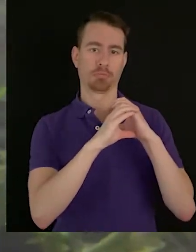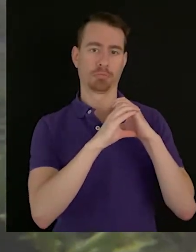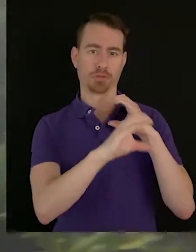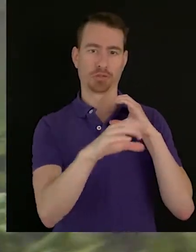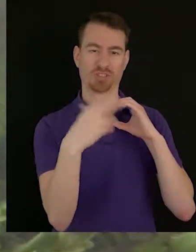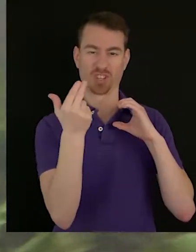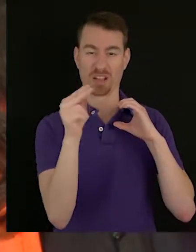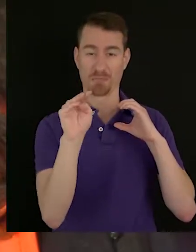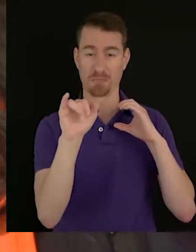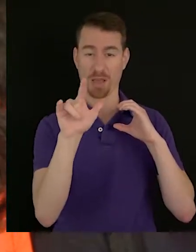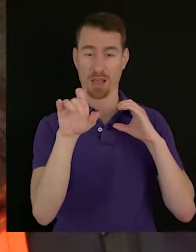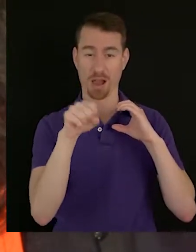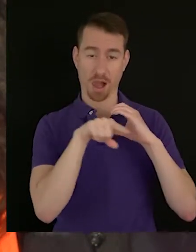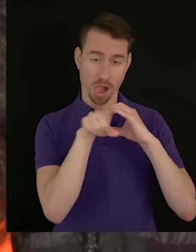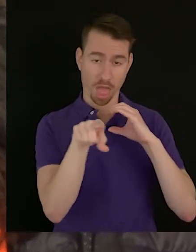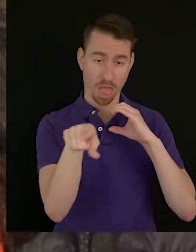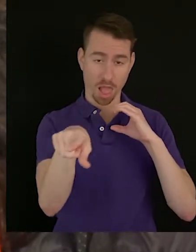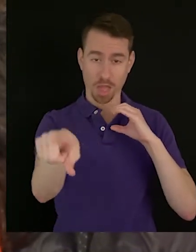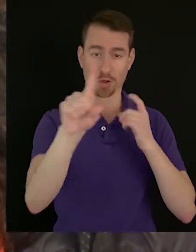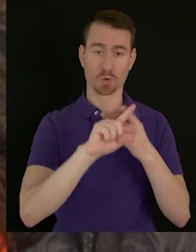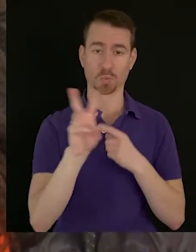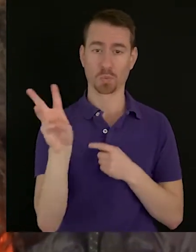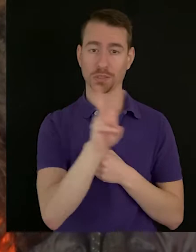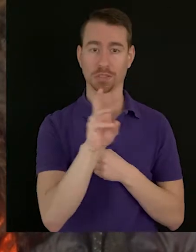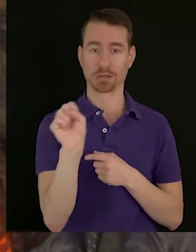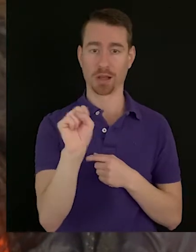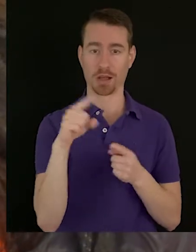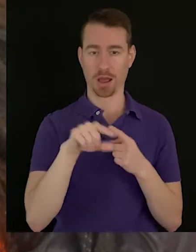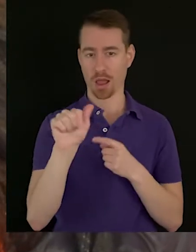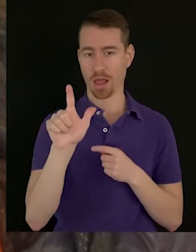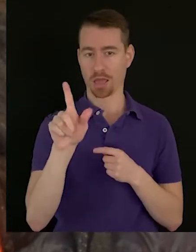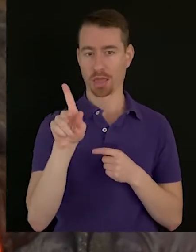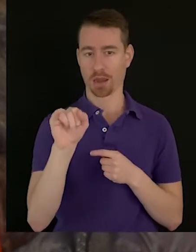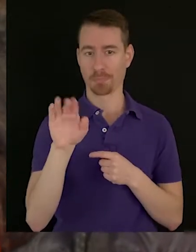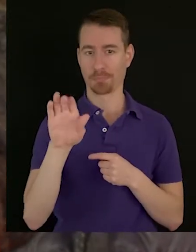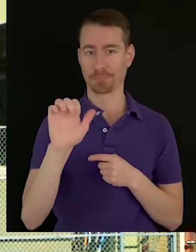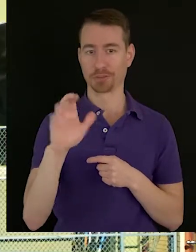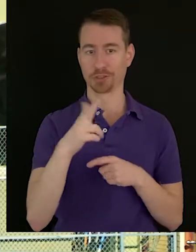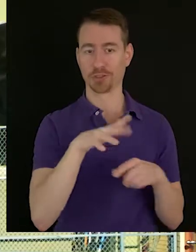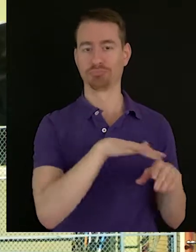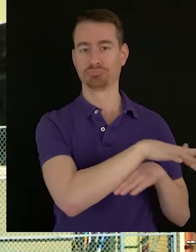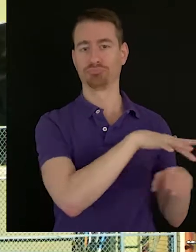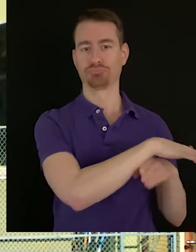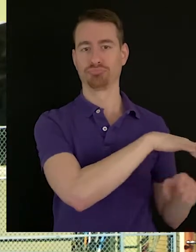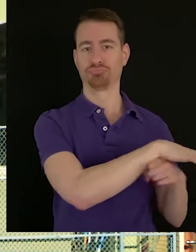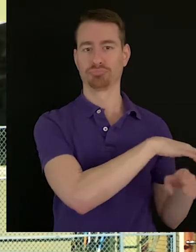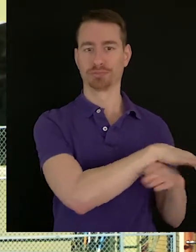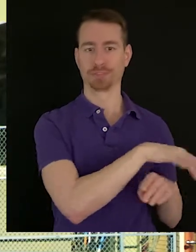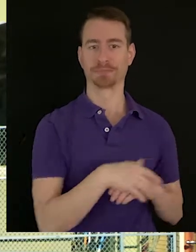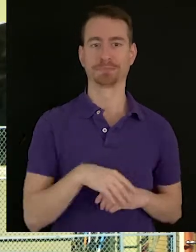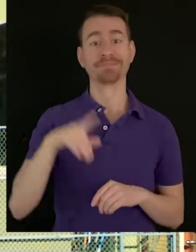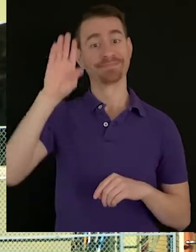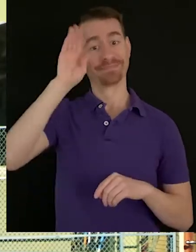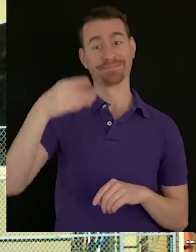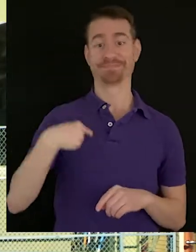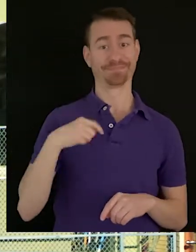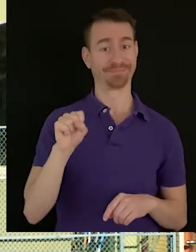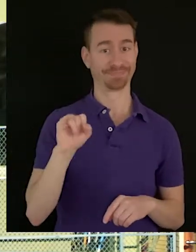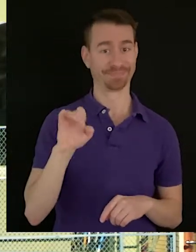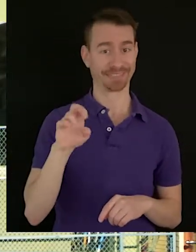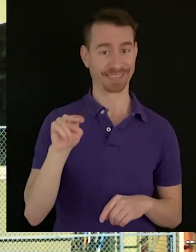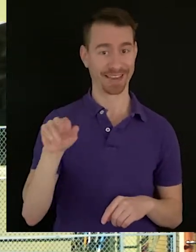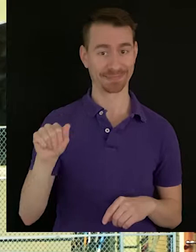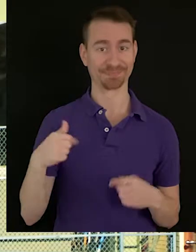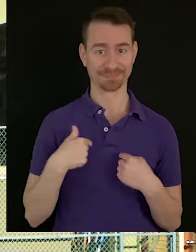wildlife. In my right hand, I'm holding up the sample jar of raw sewage that Caitlin showed you at the beginning. The water is cloudy and